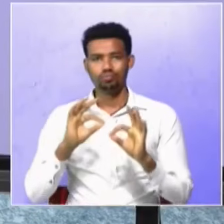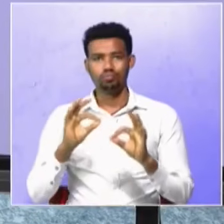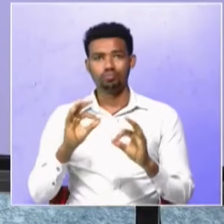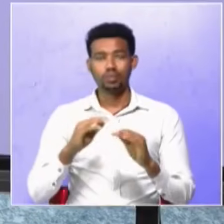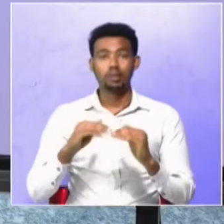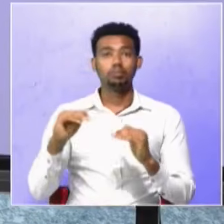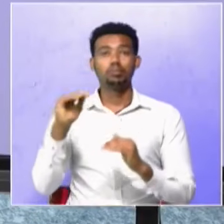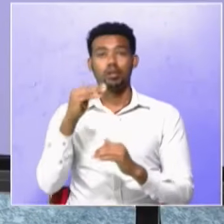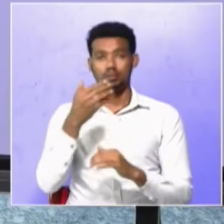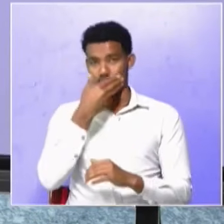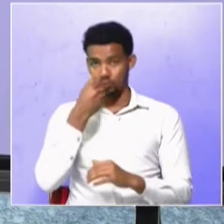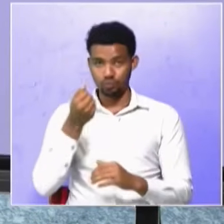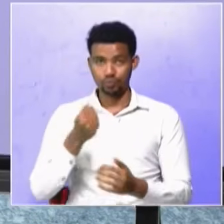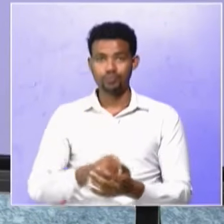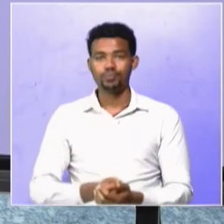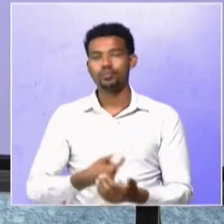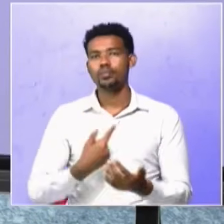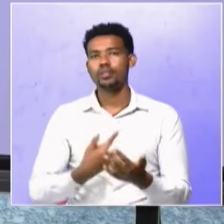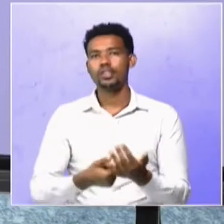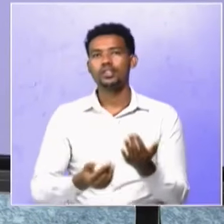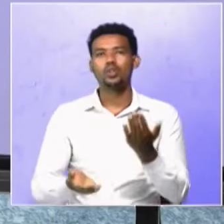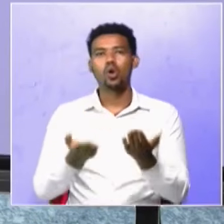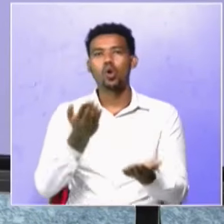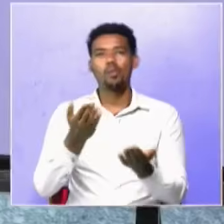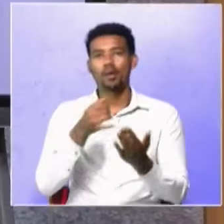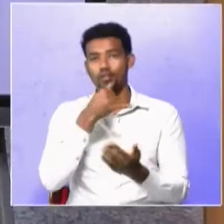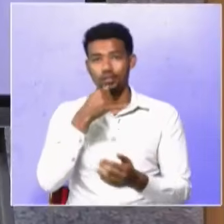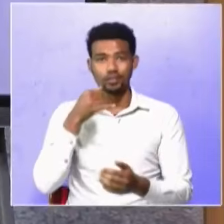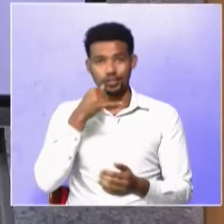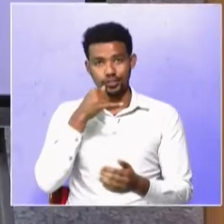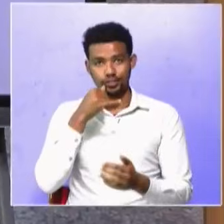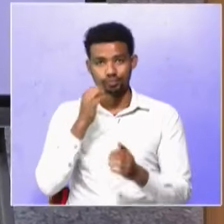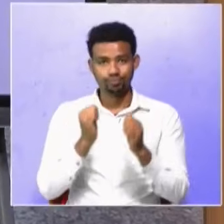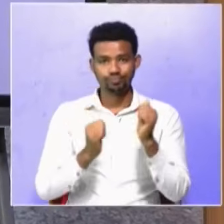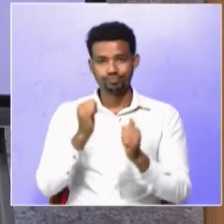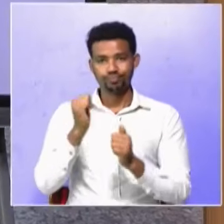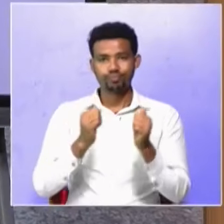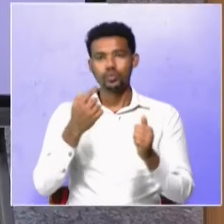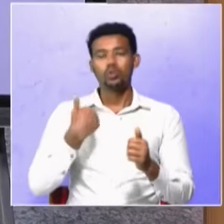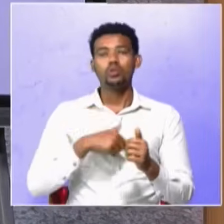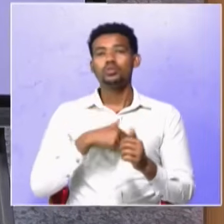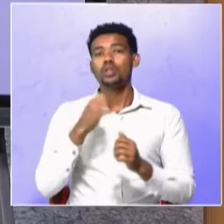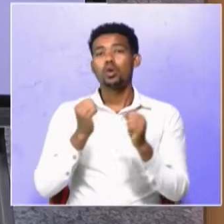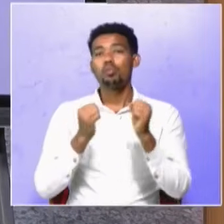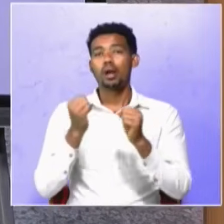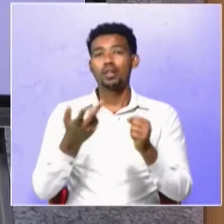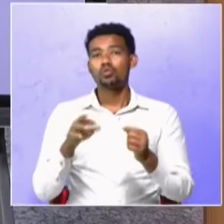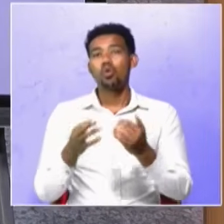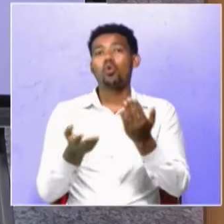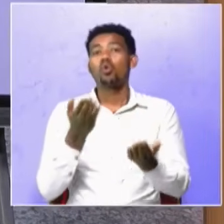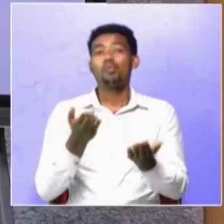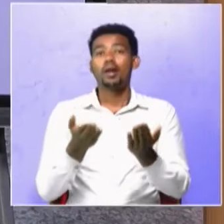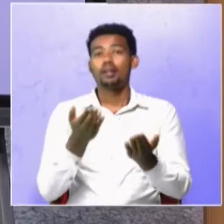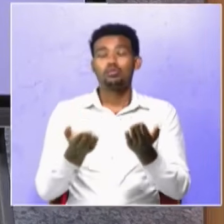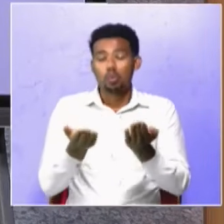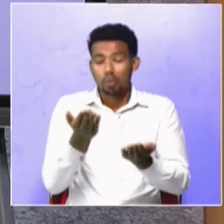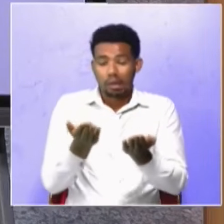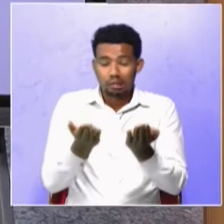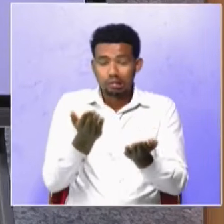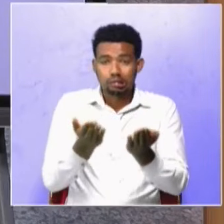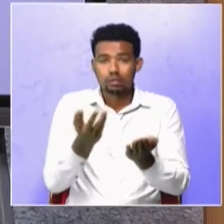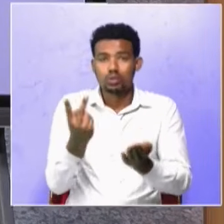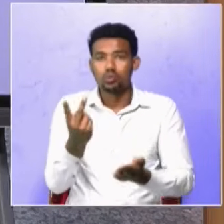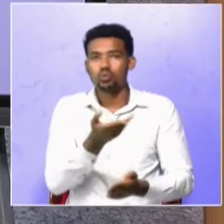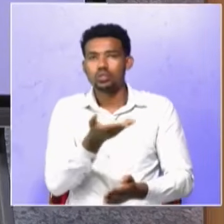for comparative adjective. So when we said comparative, that's easily comparing